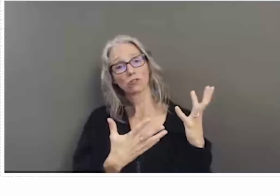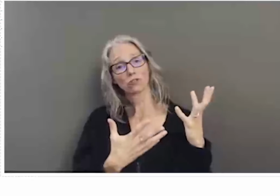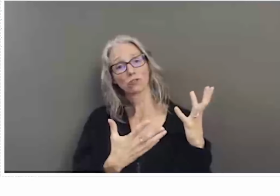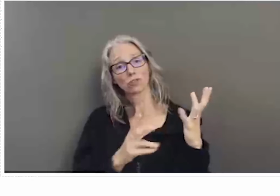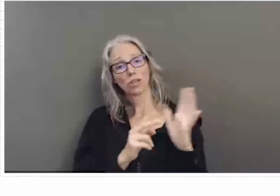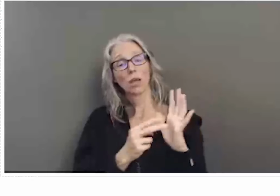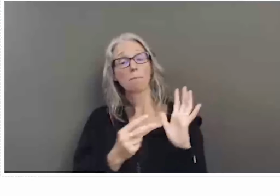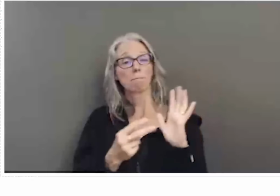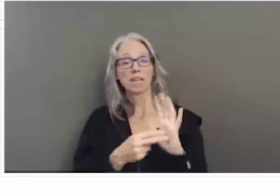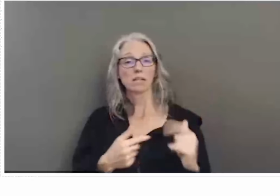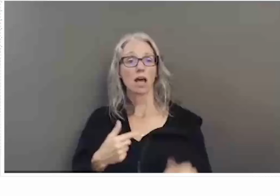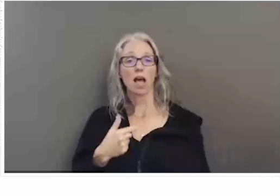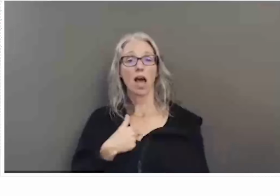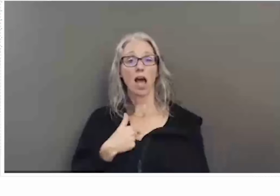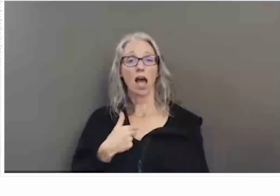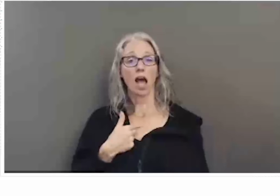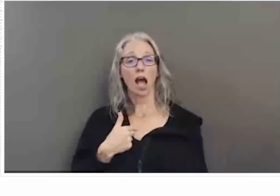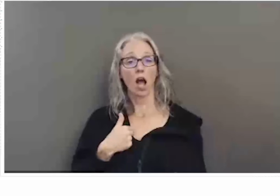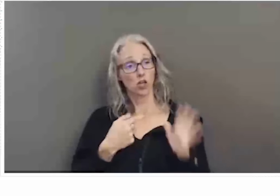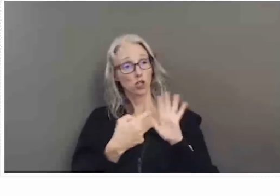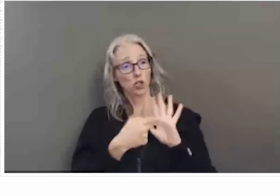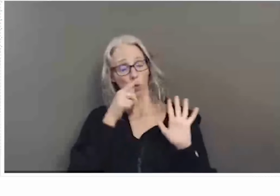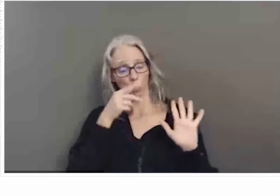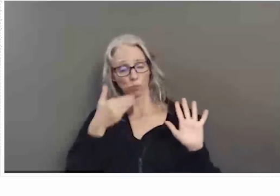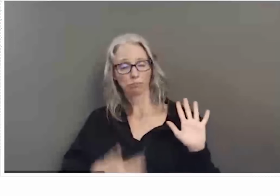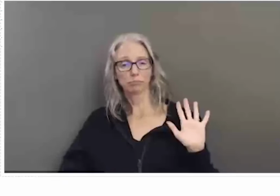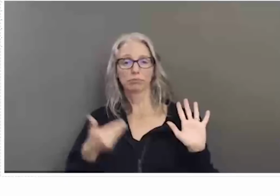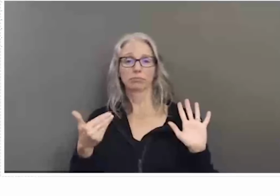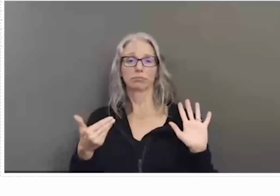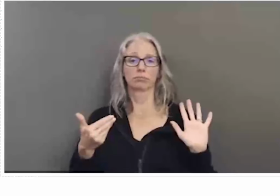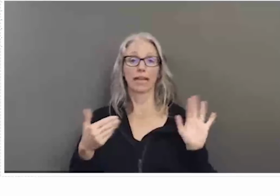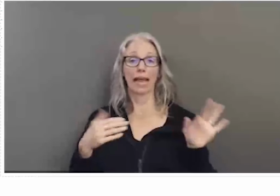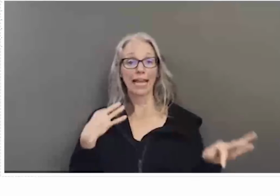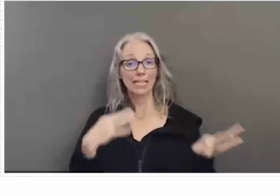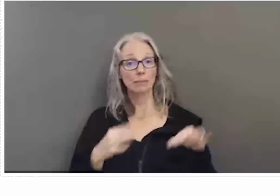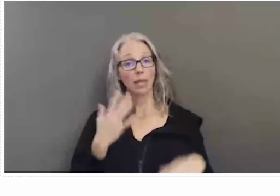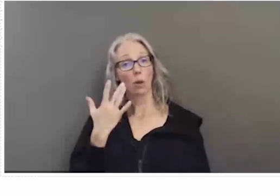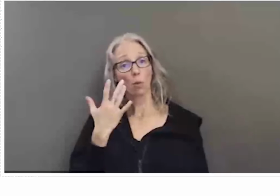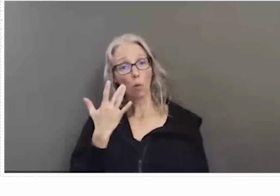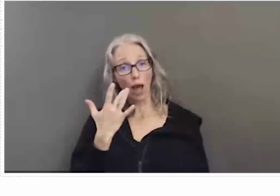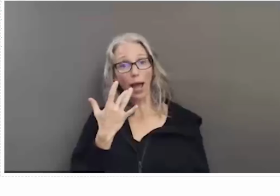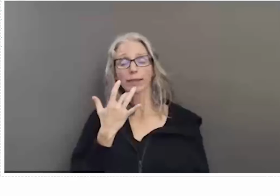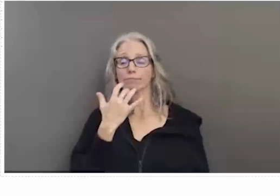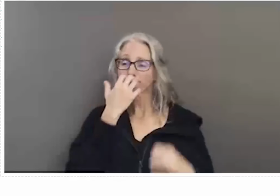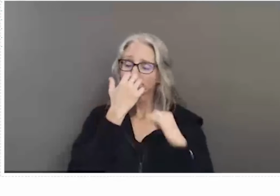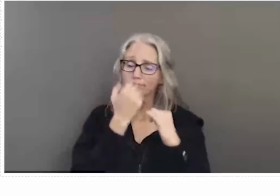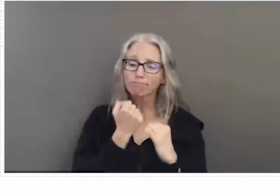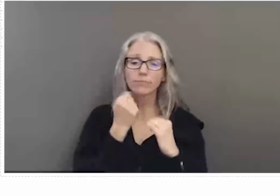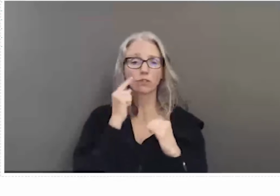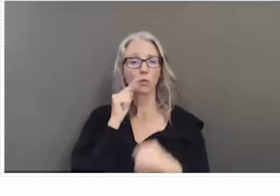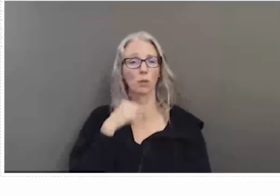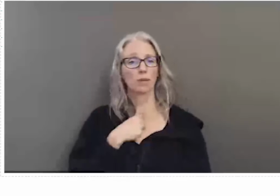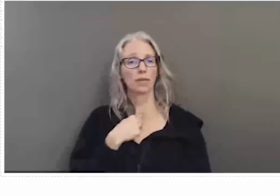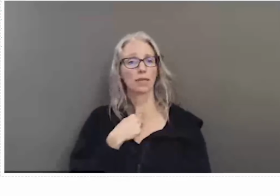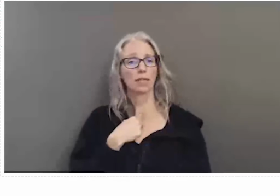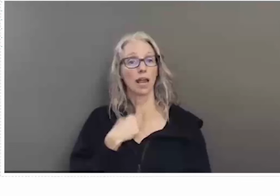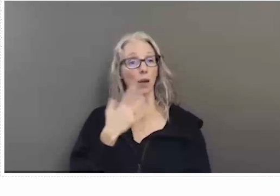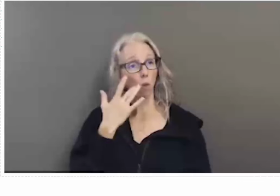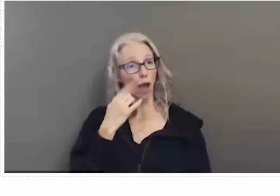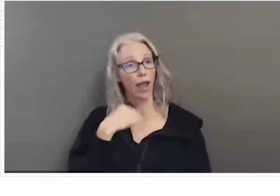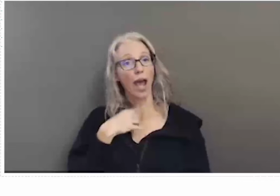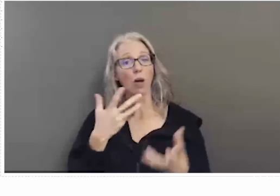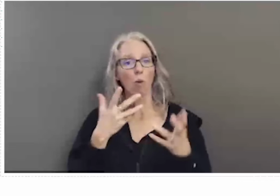an artist within reason and actually explain why this thing is so important to me and why I really want to do this